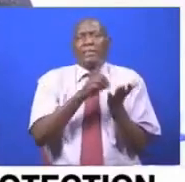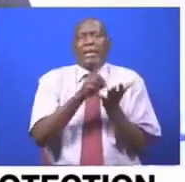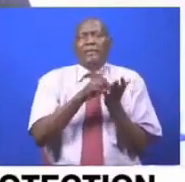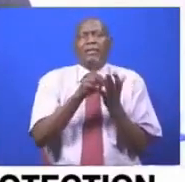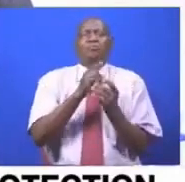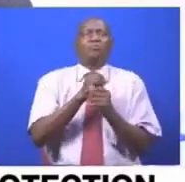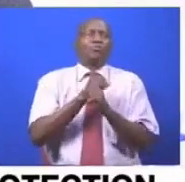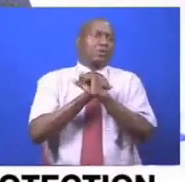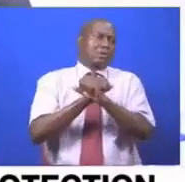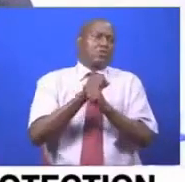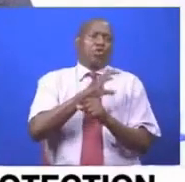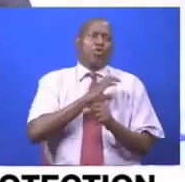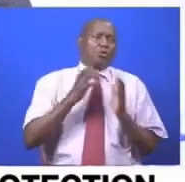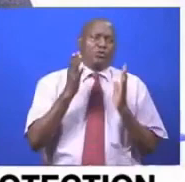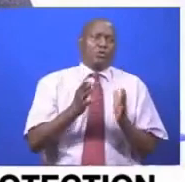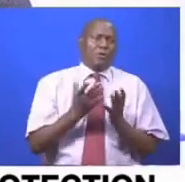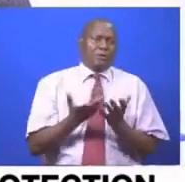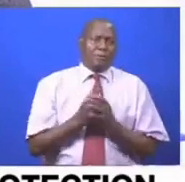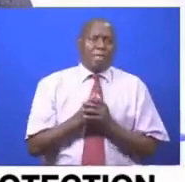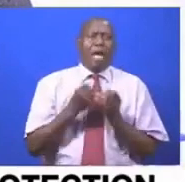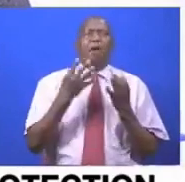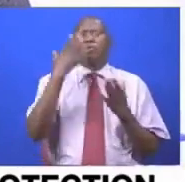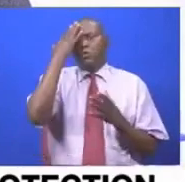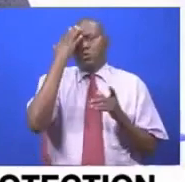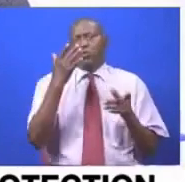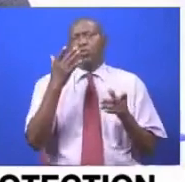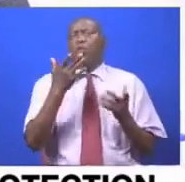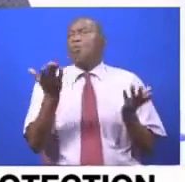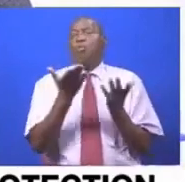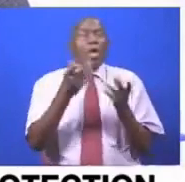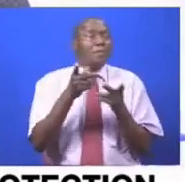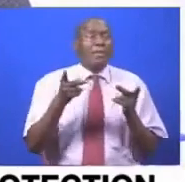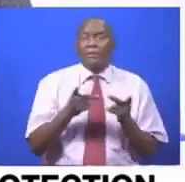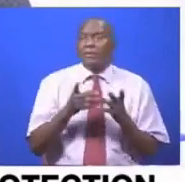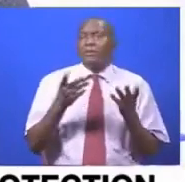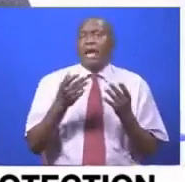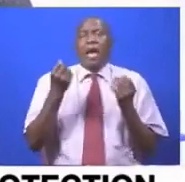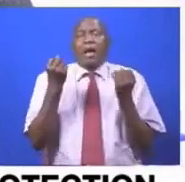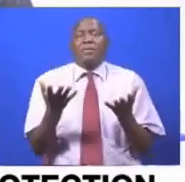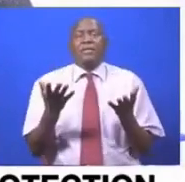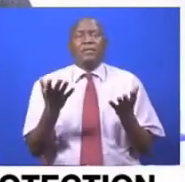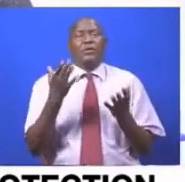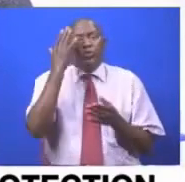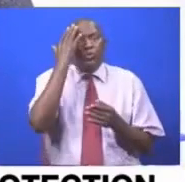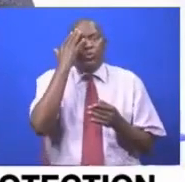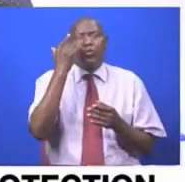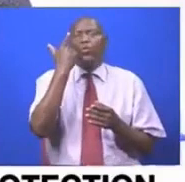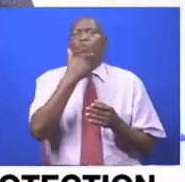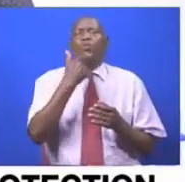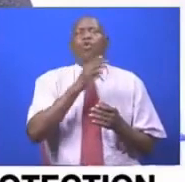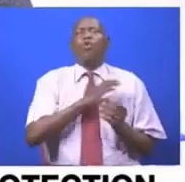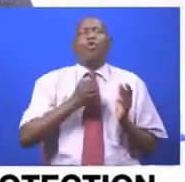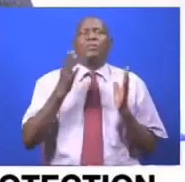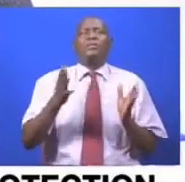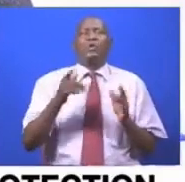Data Protection Commissioner? How many know even where it is located, and how many even know who are the commissioners